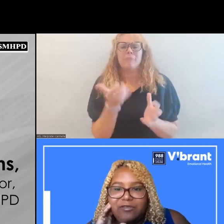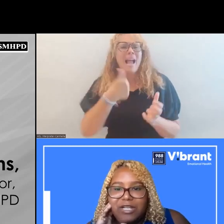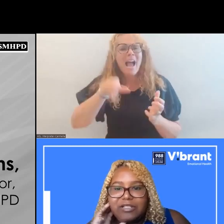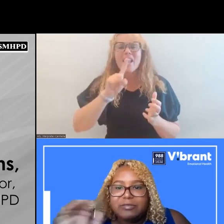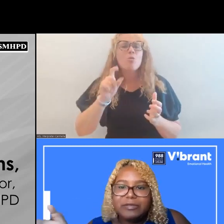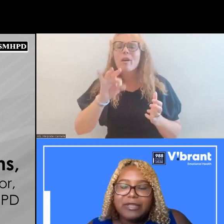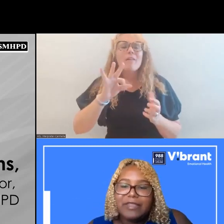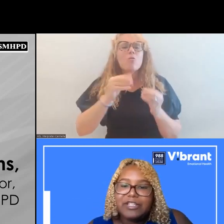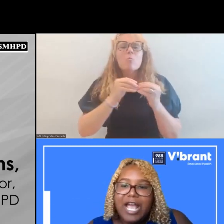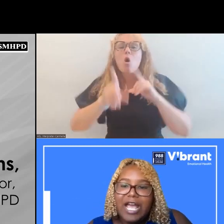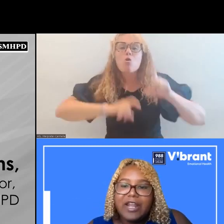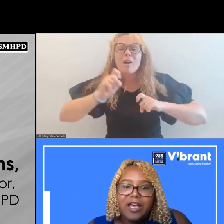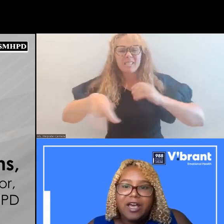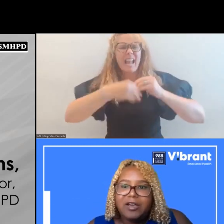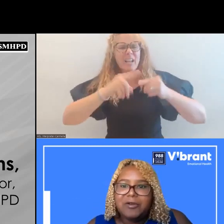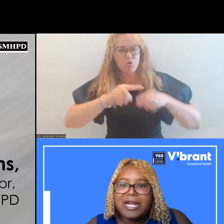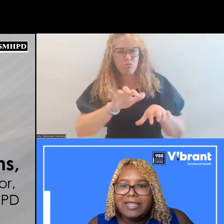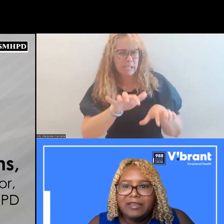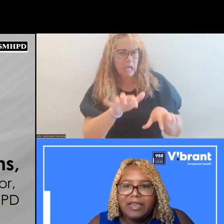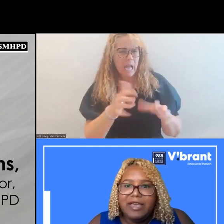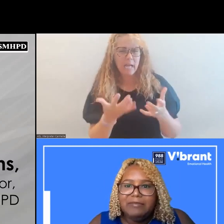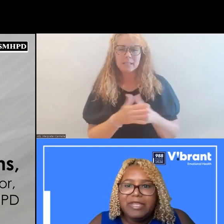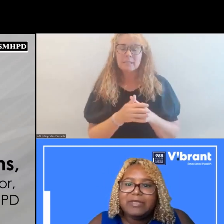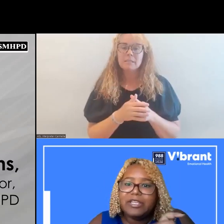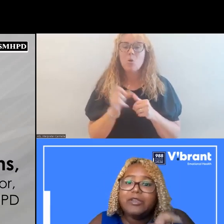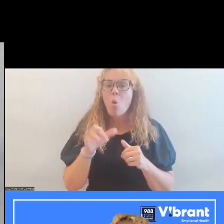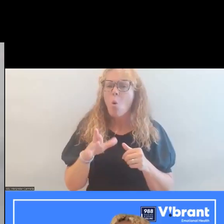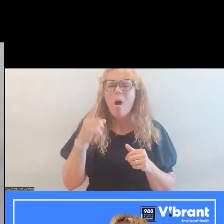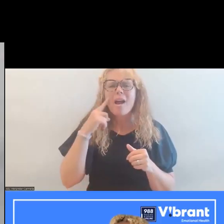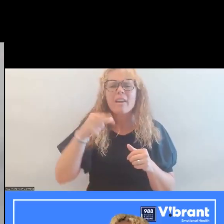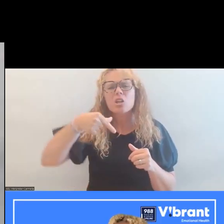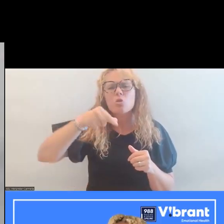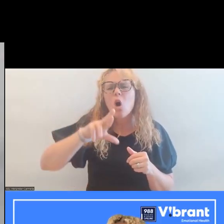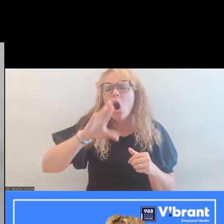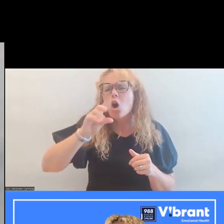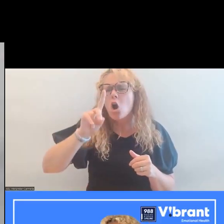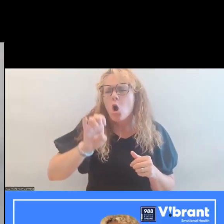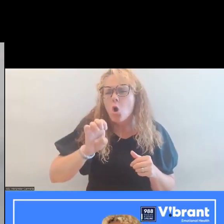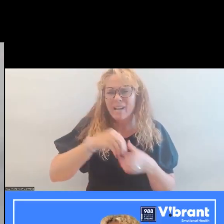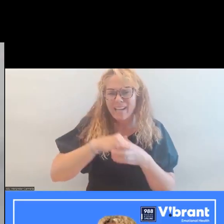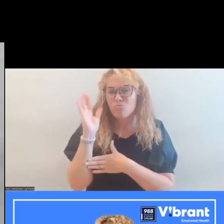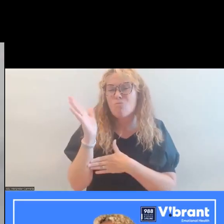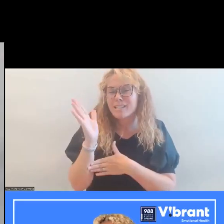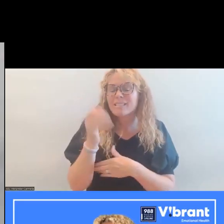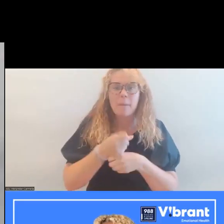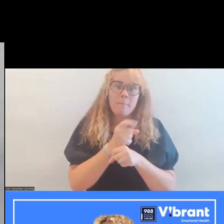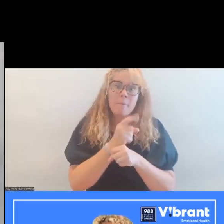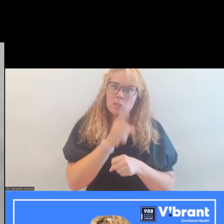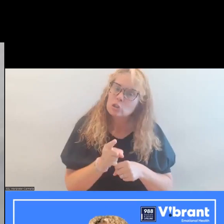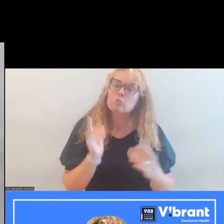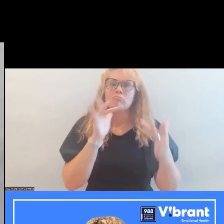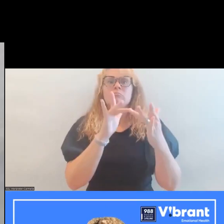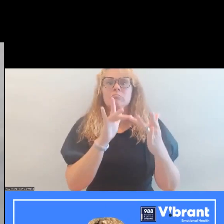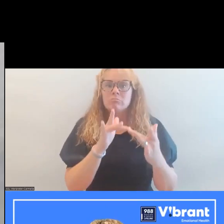have additional questions, please put them in the chat. Or I think there was a QR code in that presentation. So make sure that you reach out